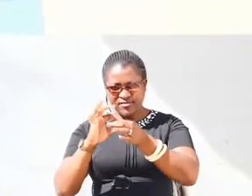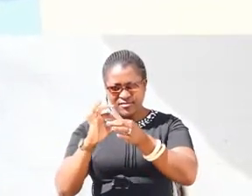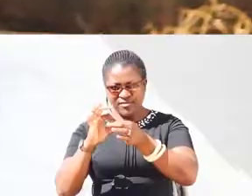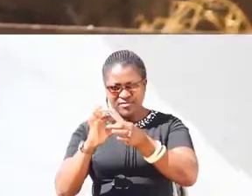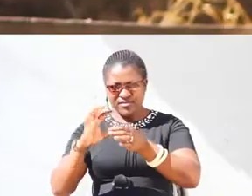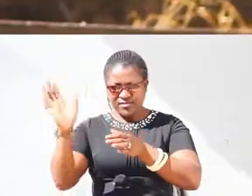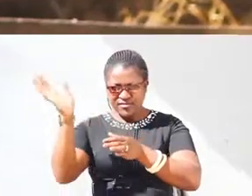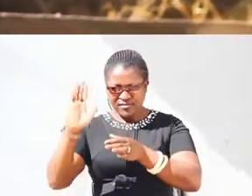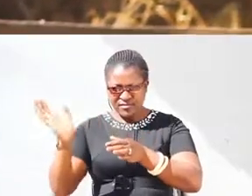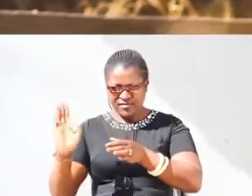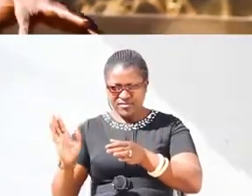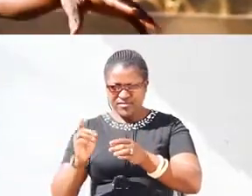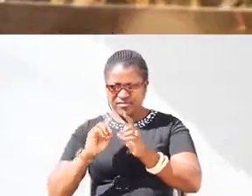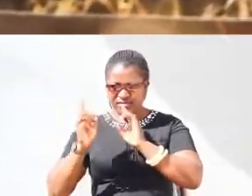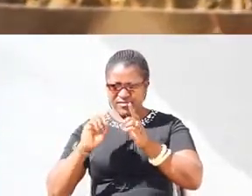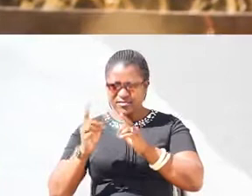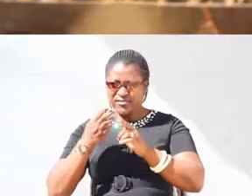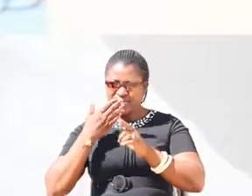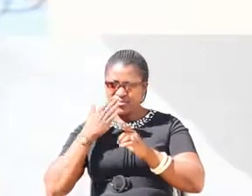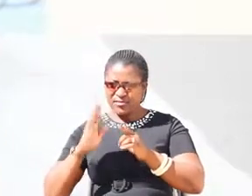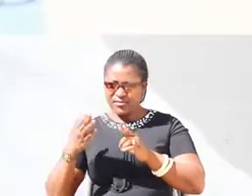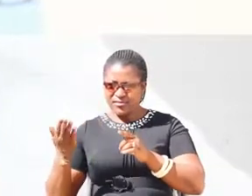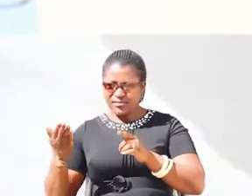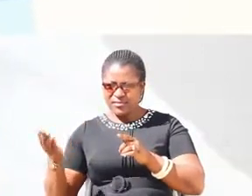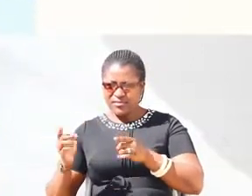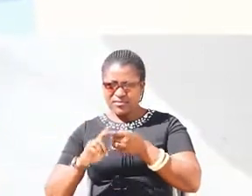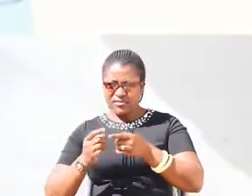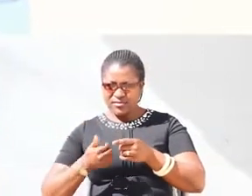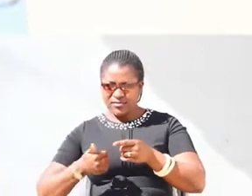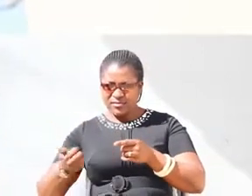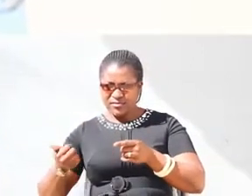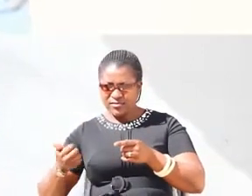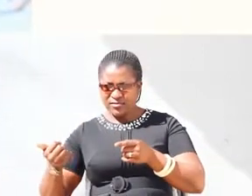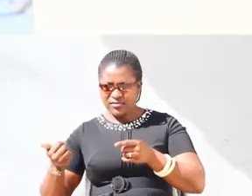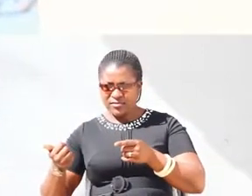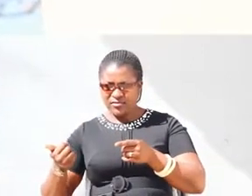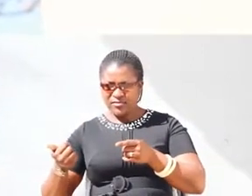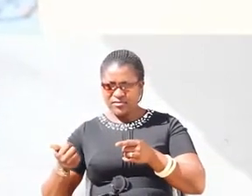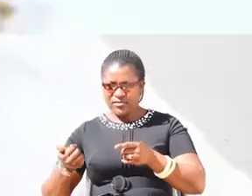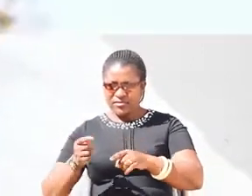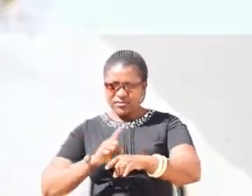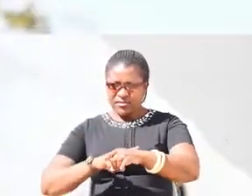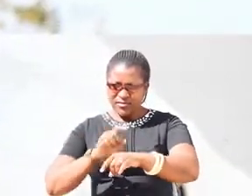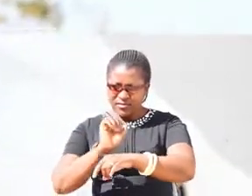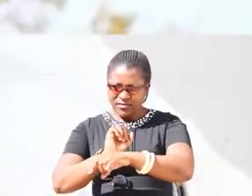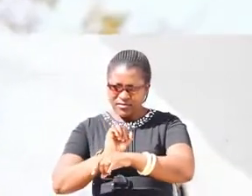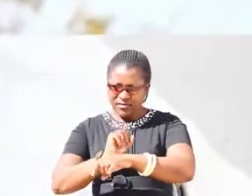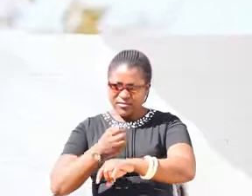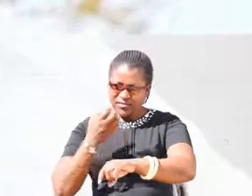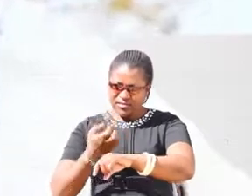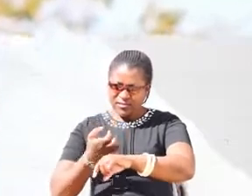never criticize in things we do as we live this life. Kuti jamba kubelega